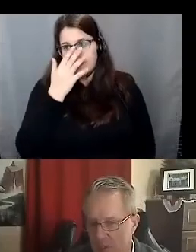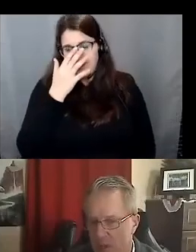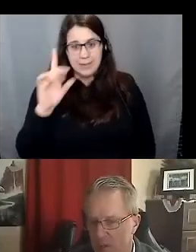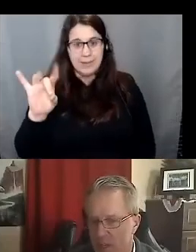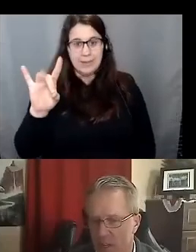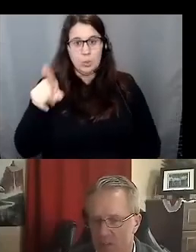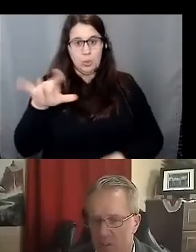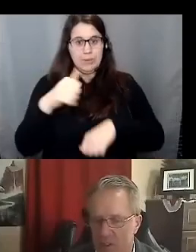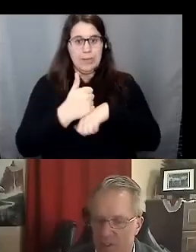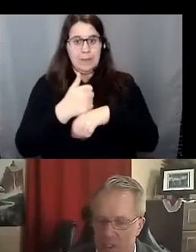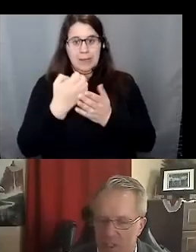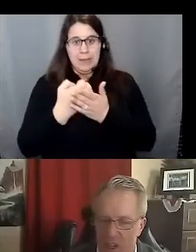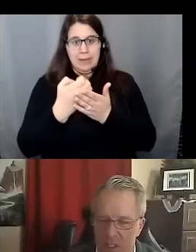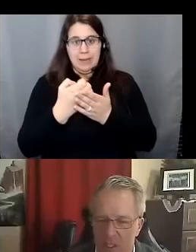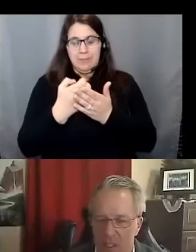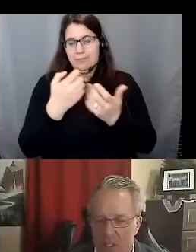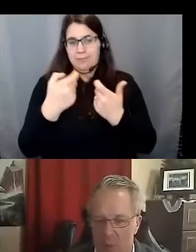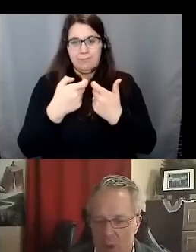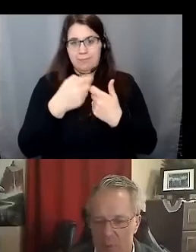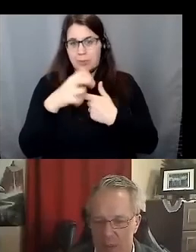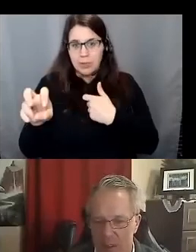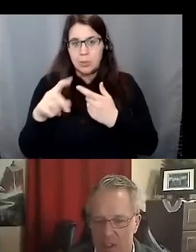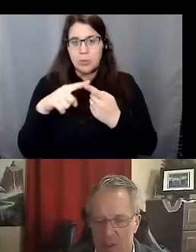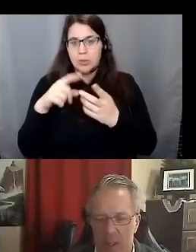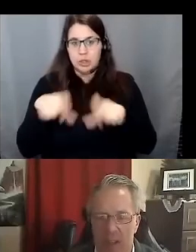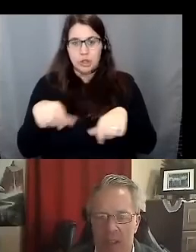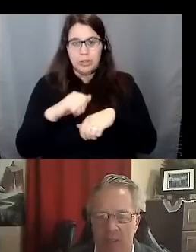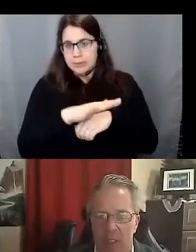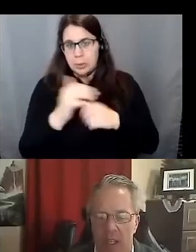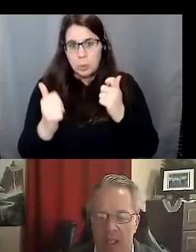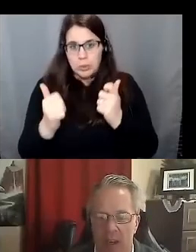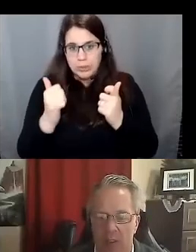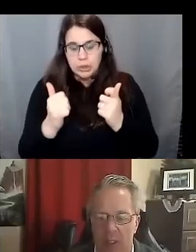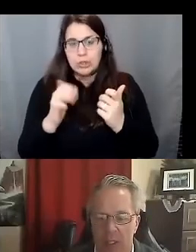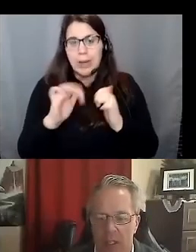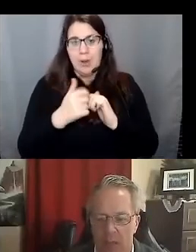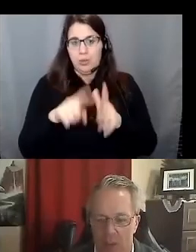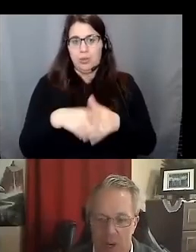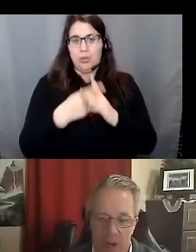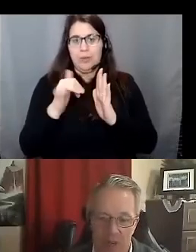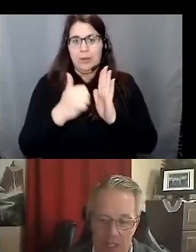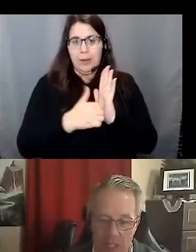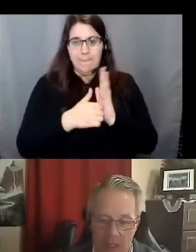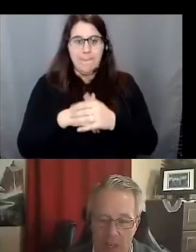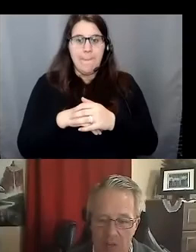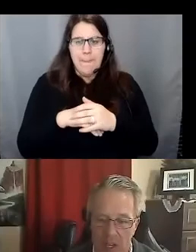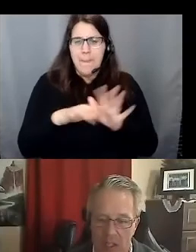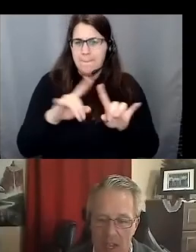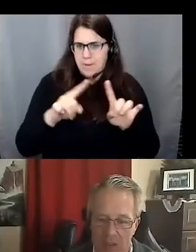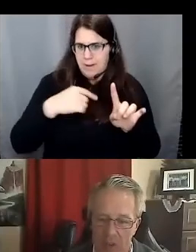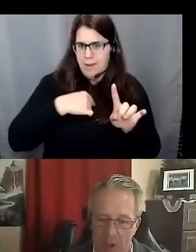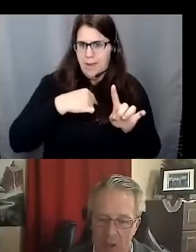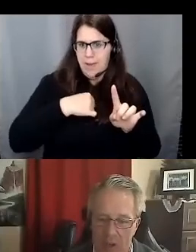like an electronic bank transfer? Did you send in a check? You know, what method did you look at funding that account? So I'll definitely take that